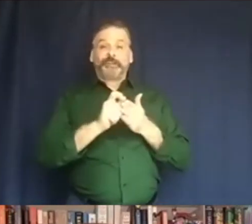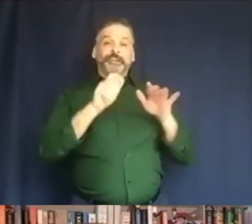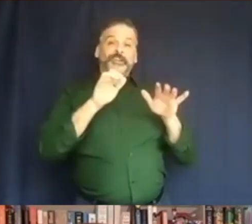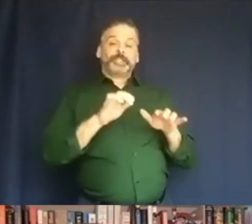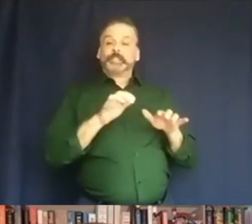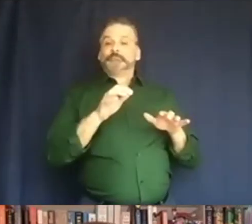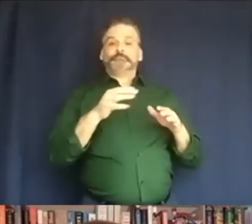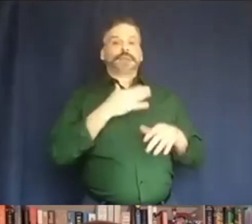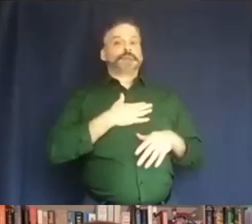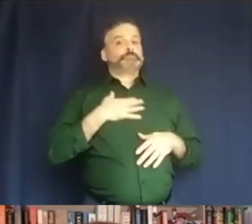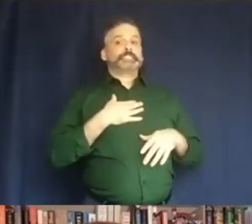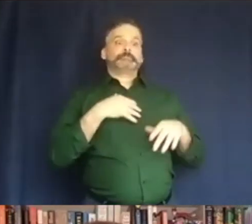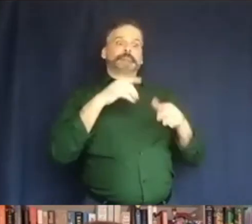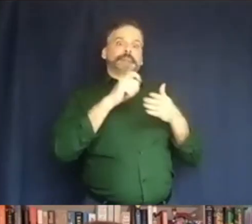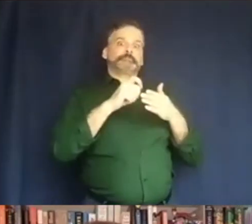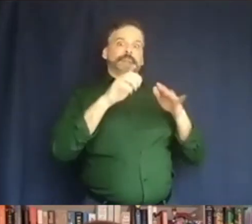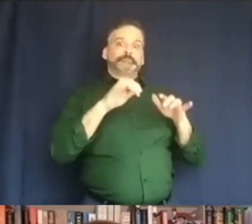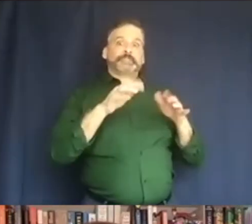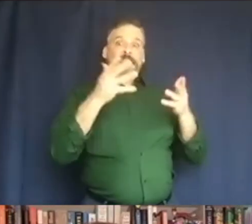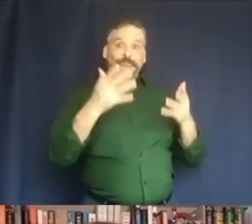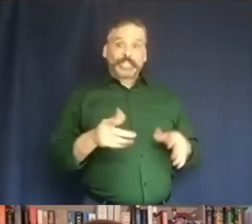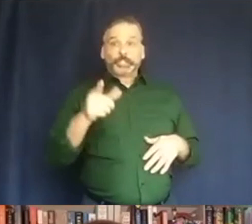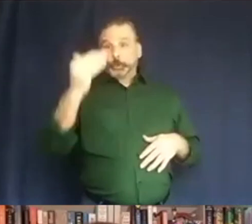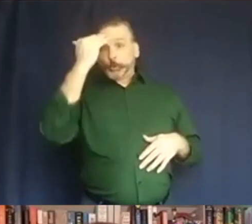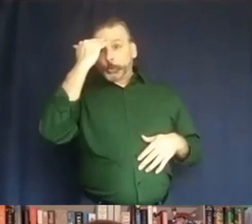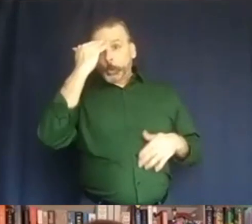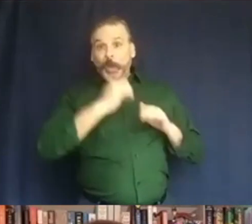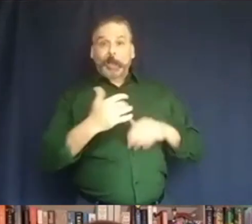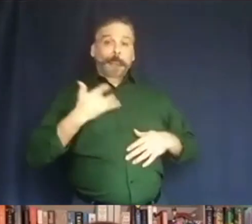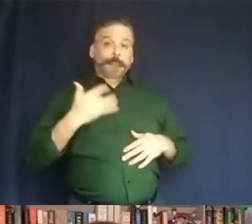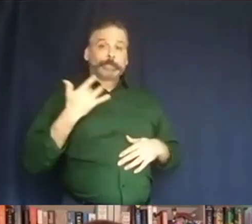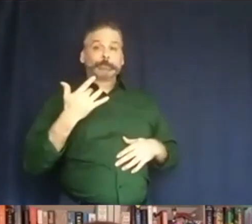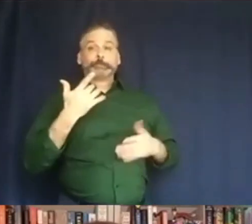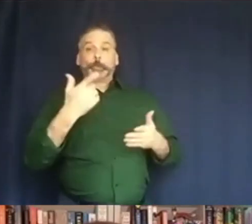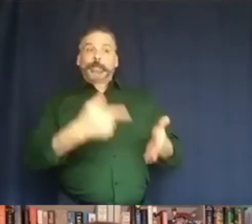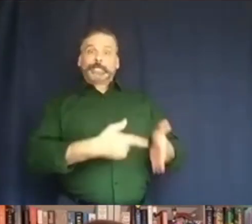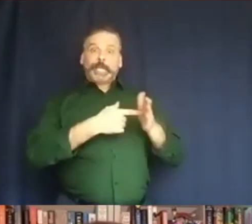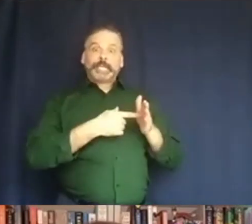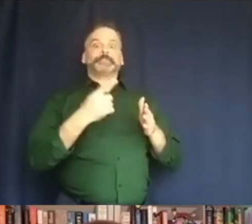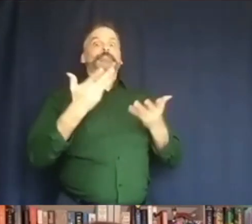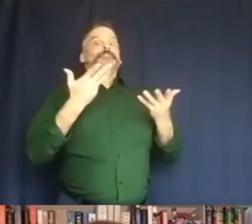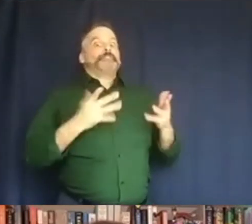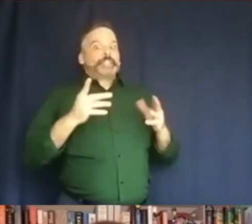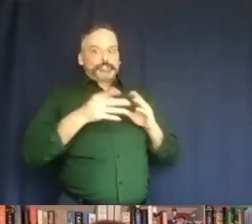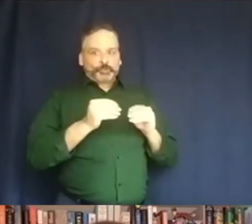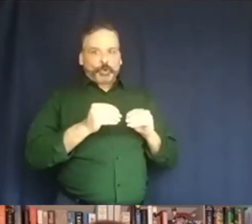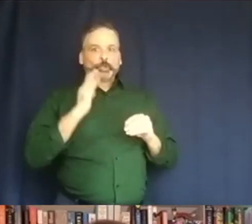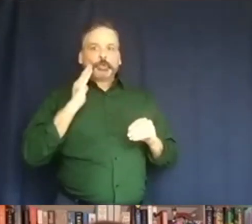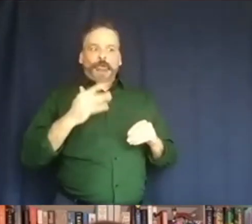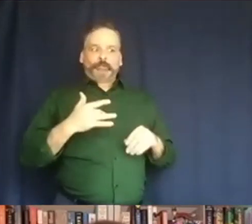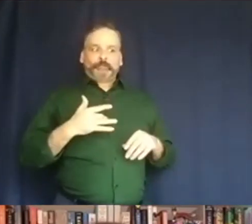please just finish your story so that you know what it feels like and what it takes, and then you will have the confidence to do it